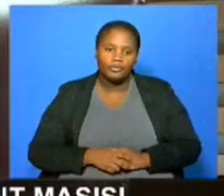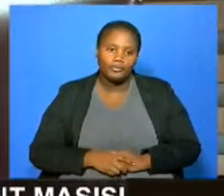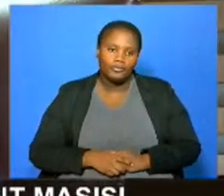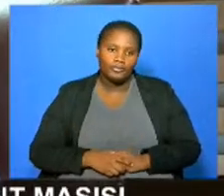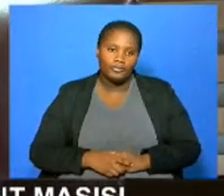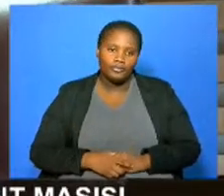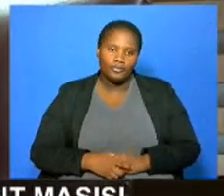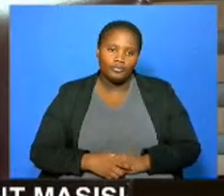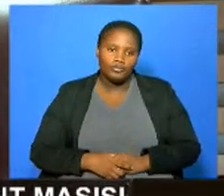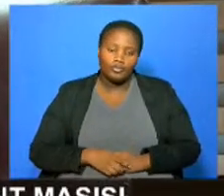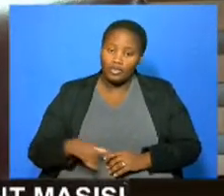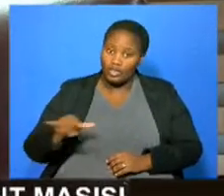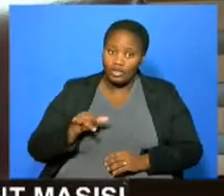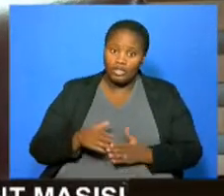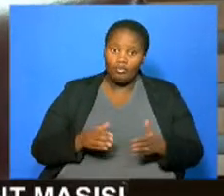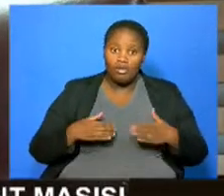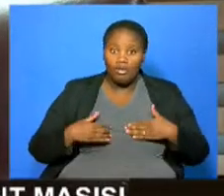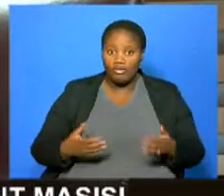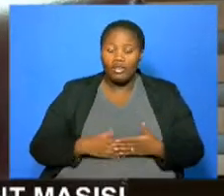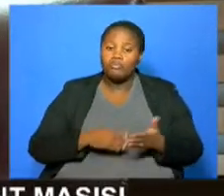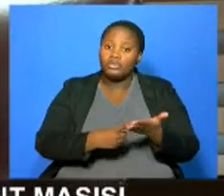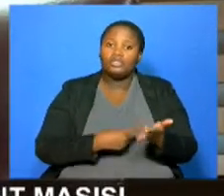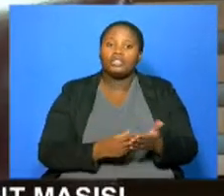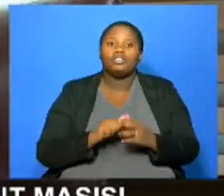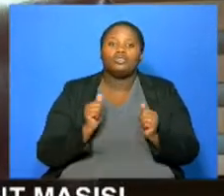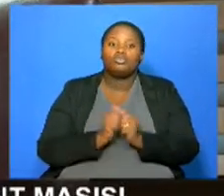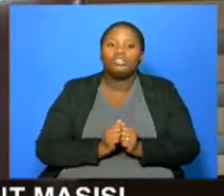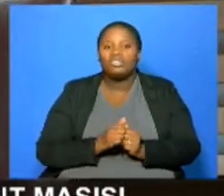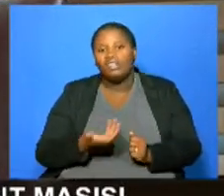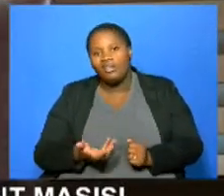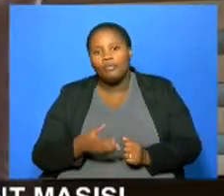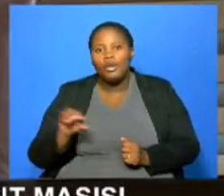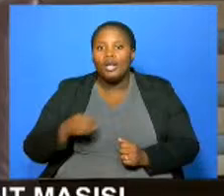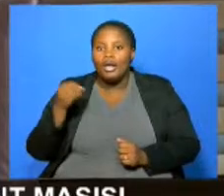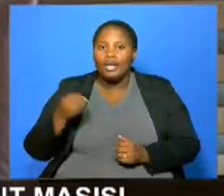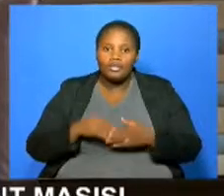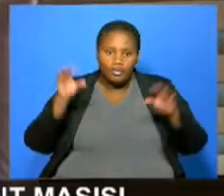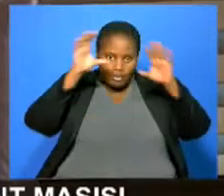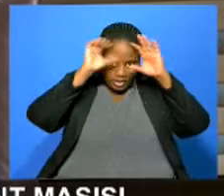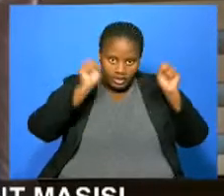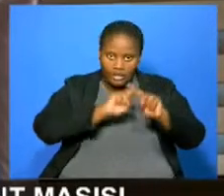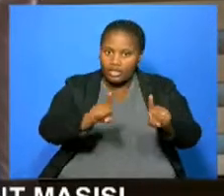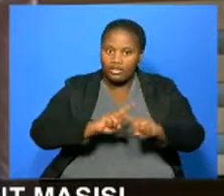I have also been engaging with my colleagues, other heads of state,